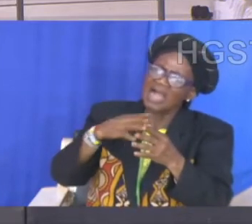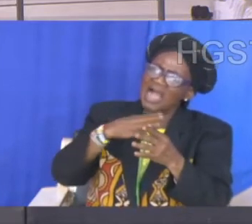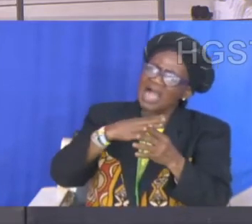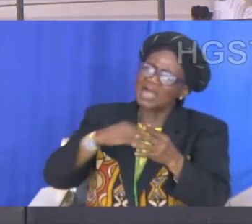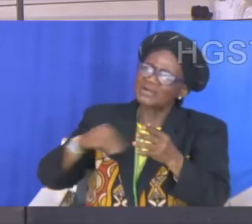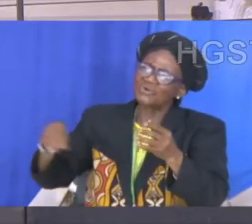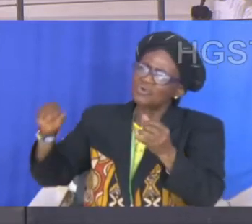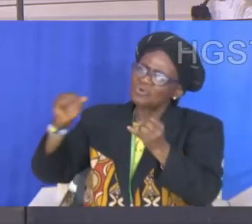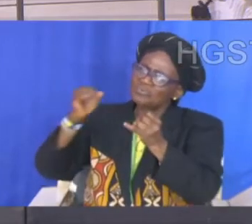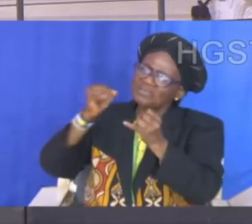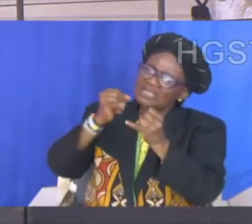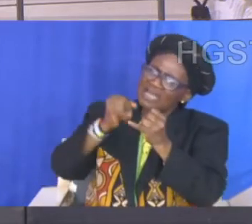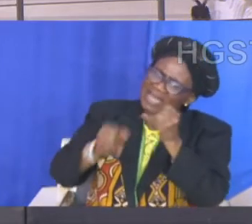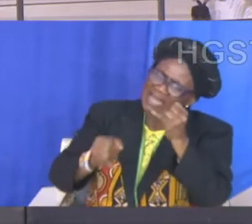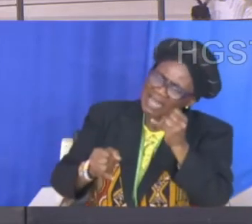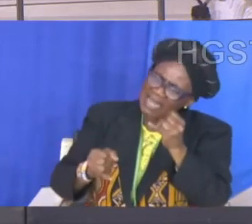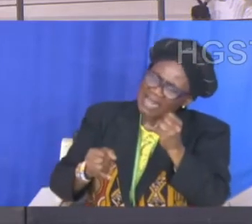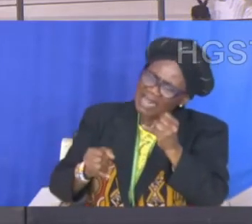Omega,